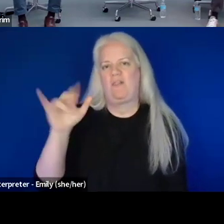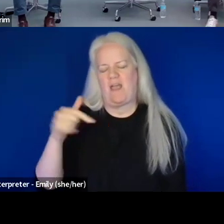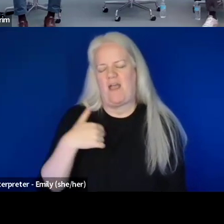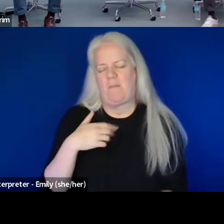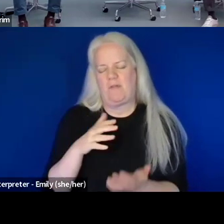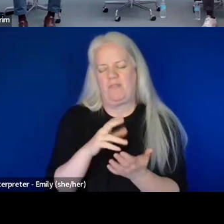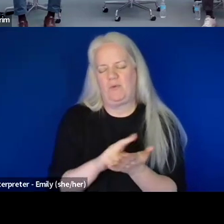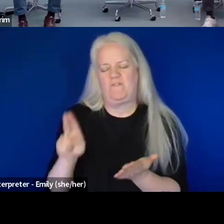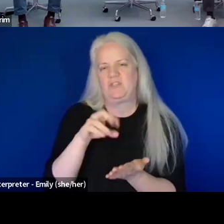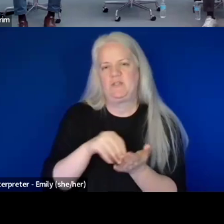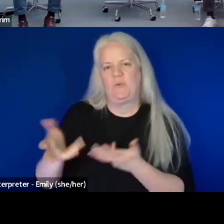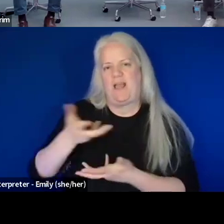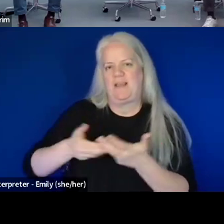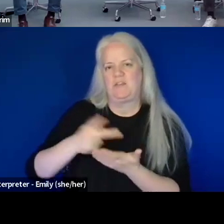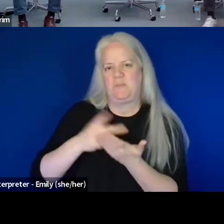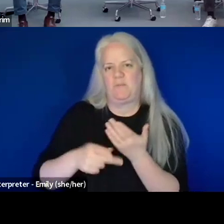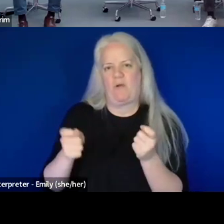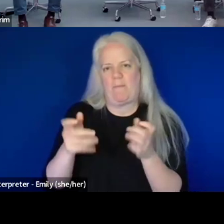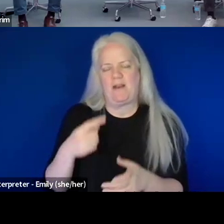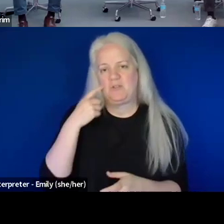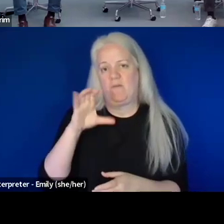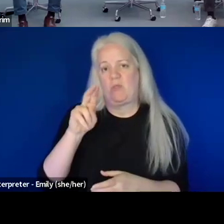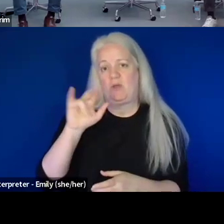Engagement Programs Manager for the CUNY